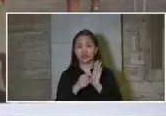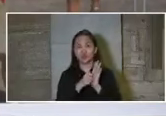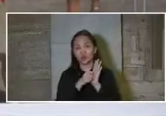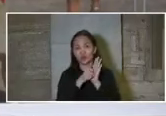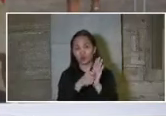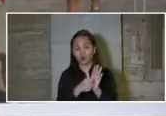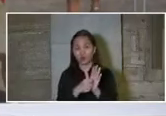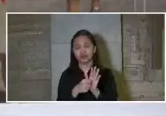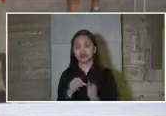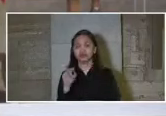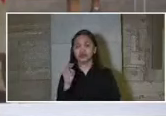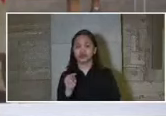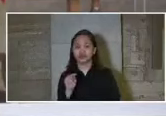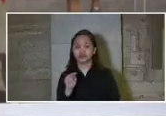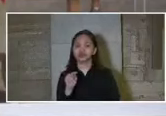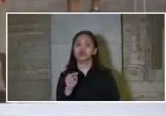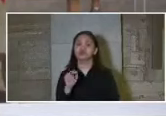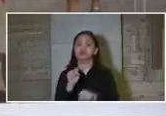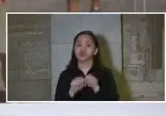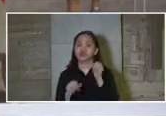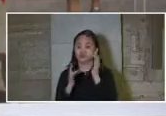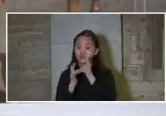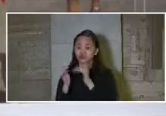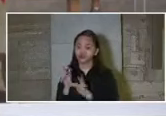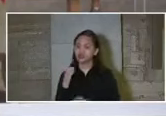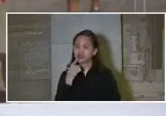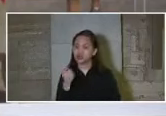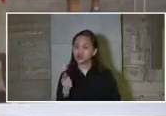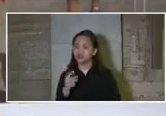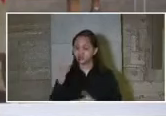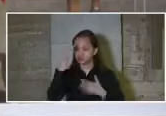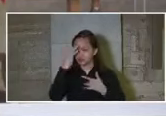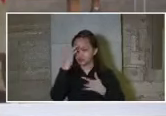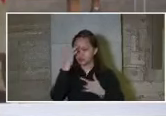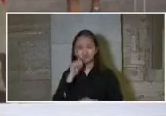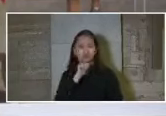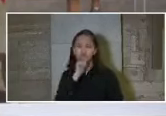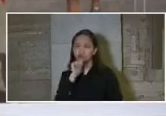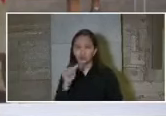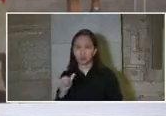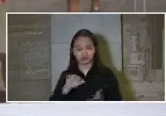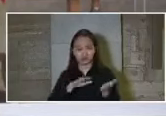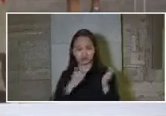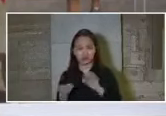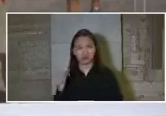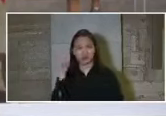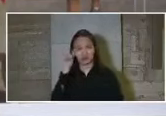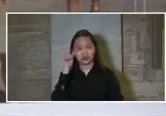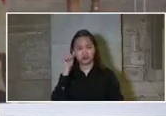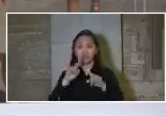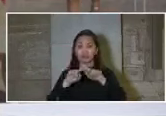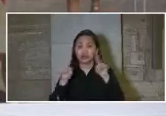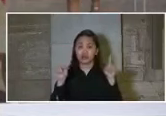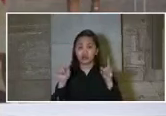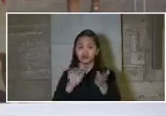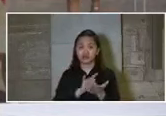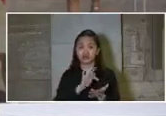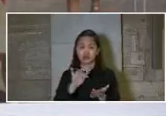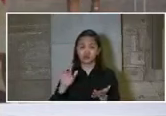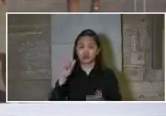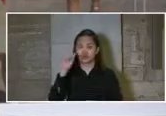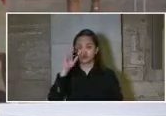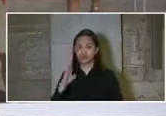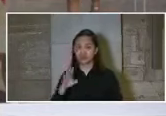needed. That's why he said, "This illness is not to end in death, but is for the glory of God, that the Son